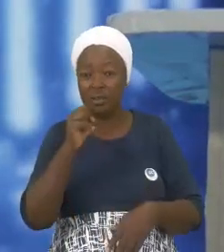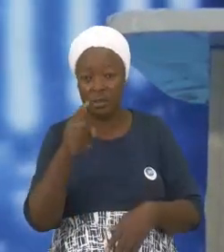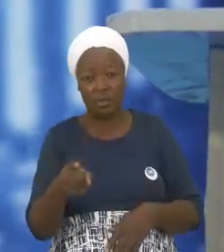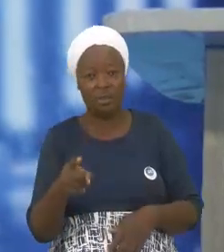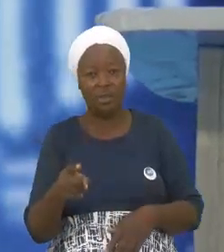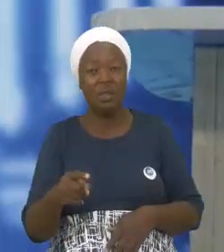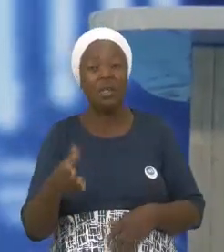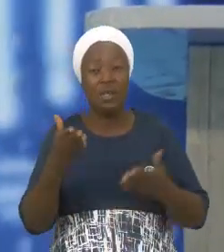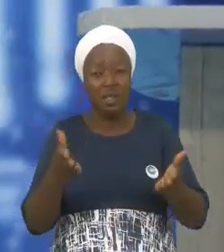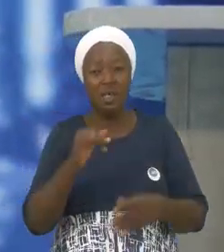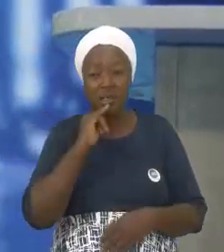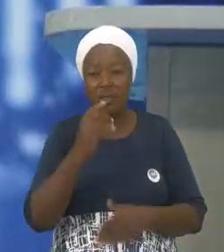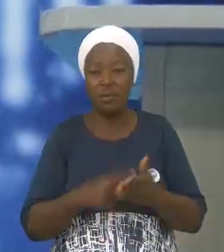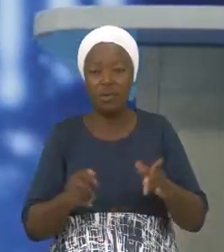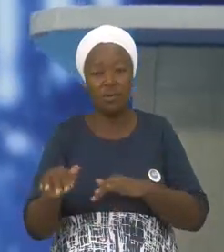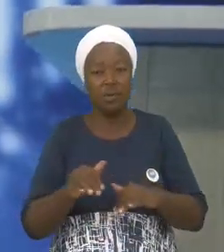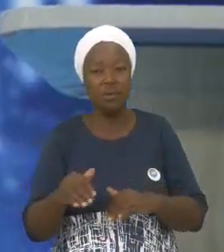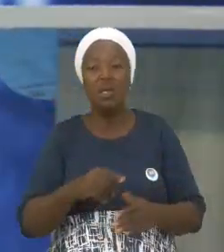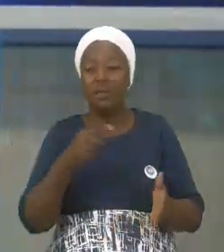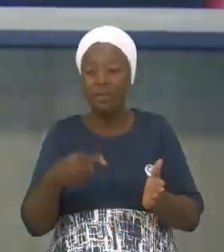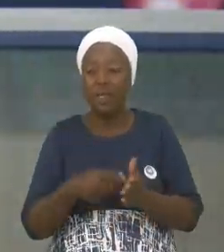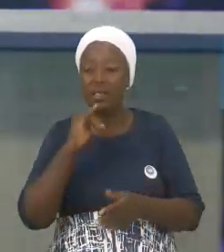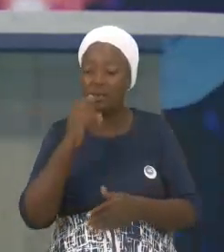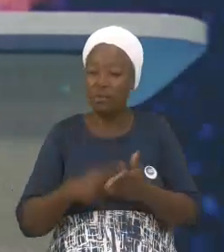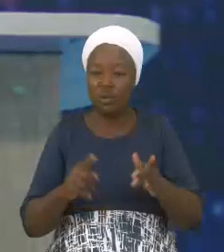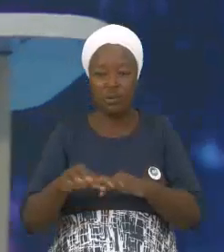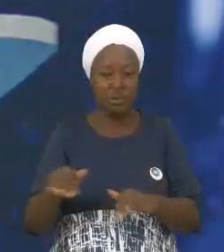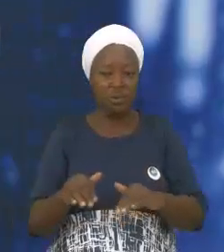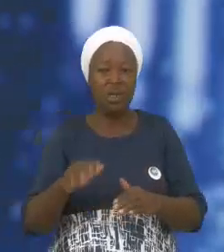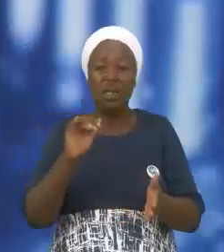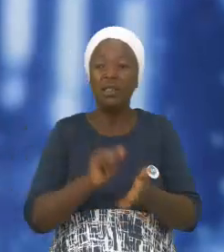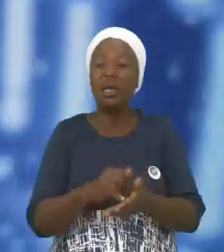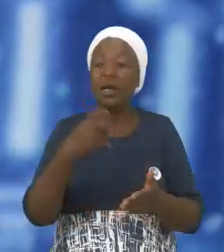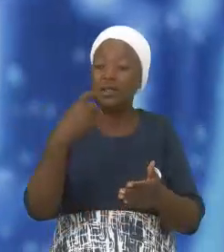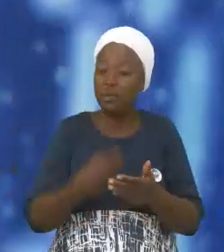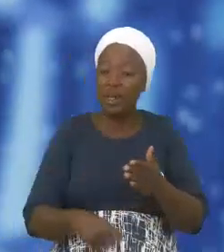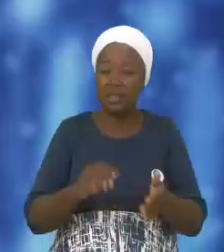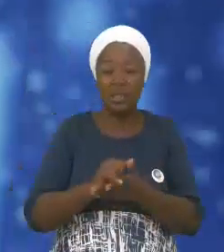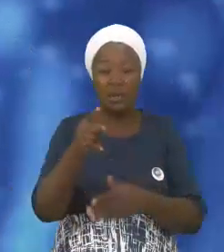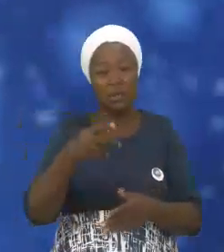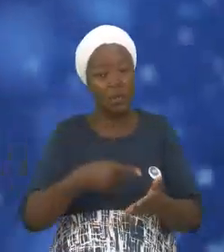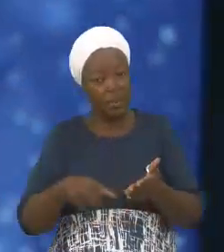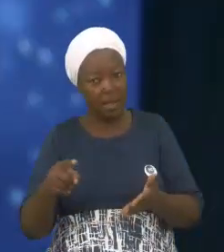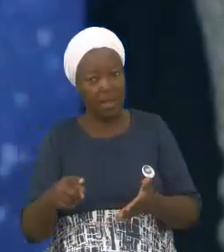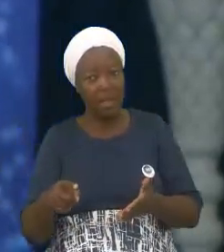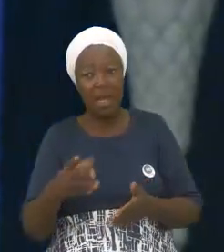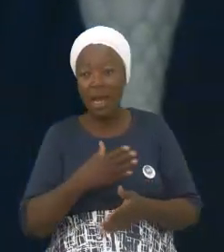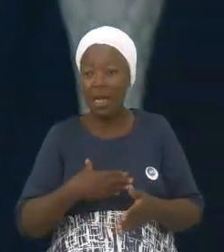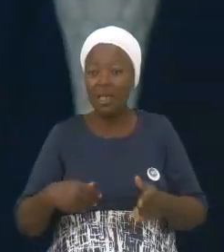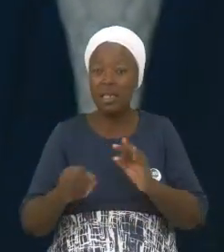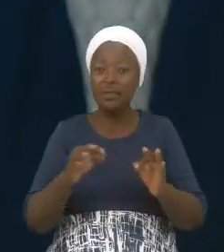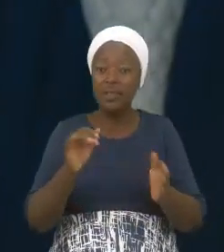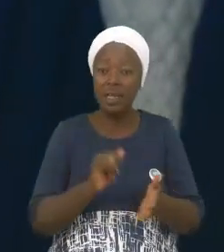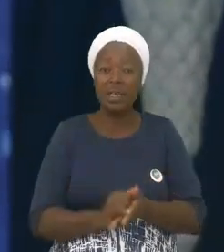do, this is what you do, that price you pay. And if the